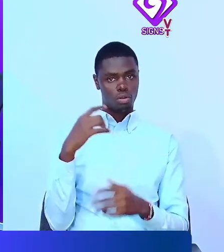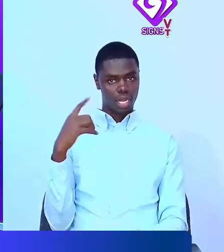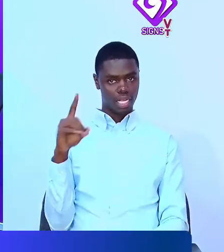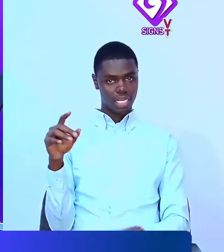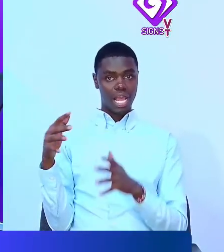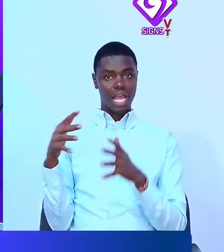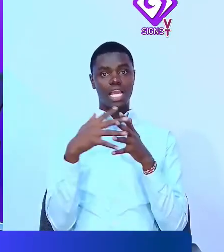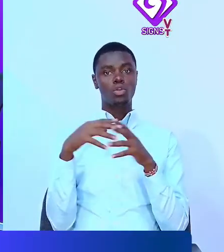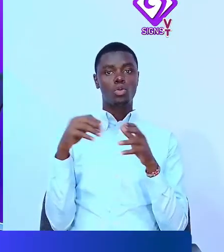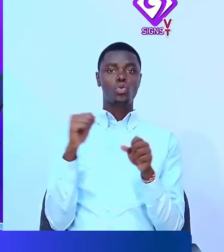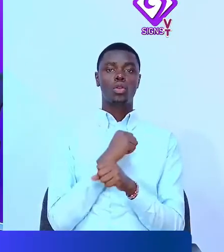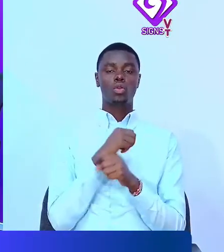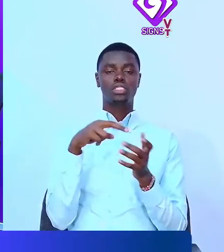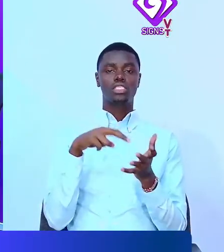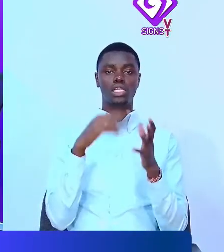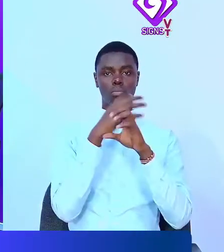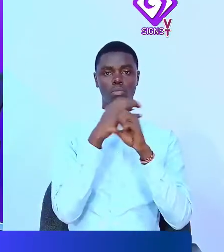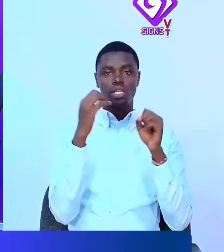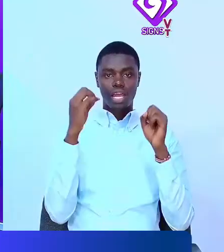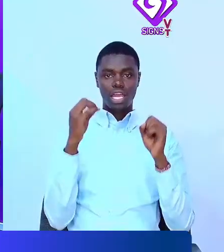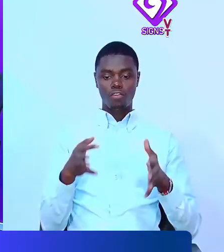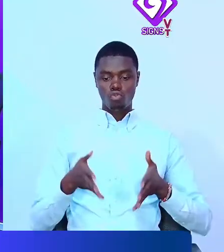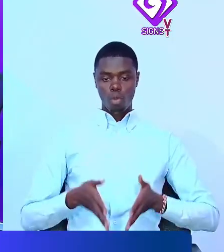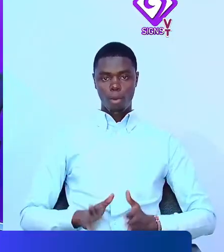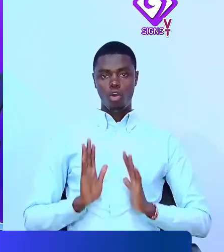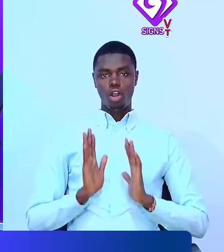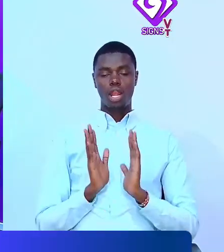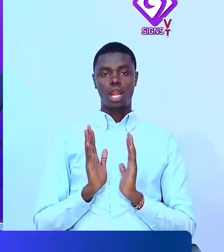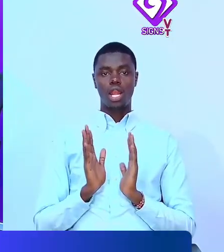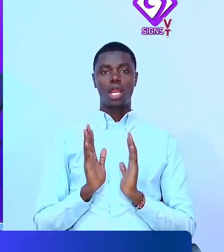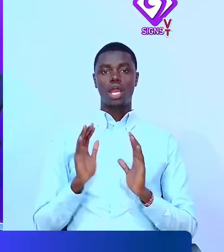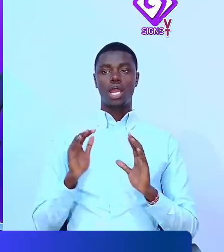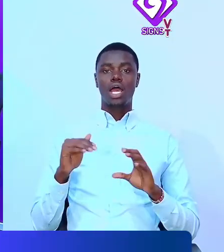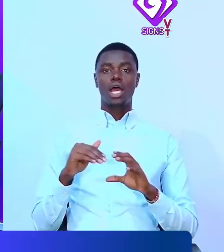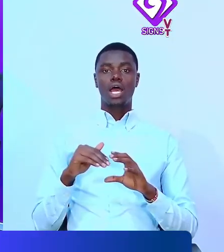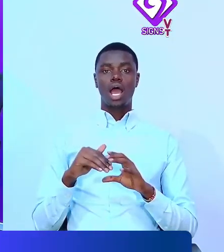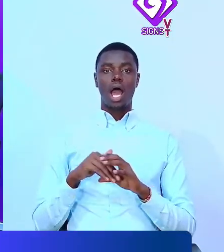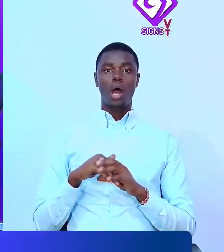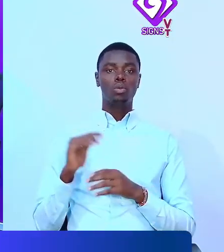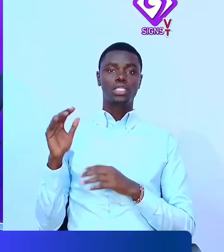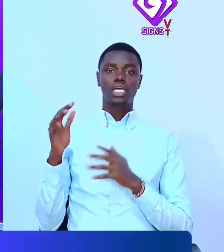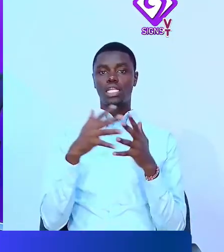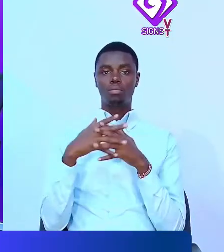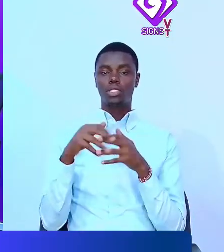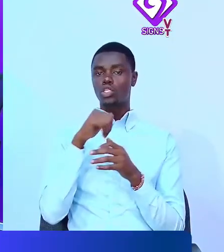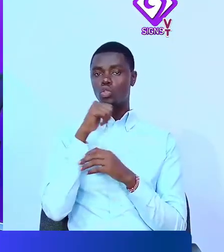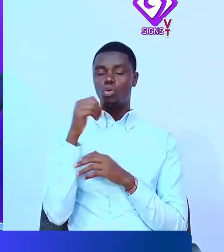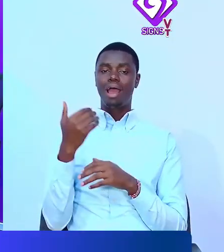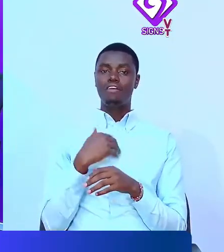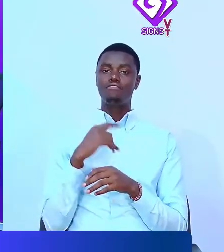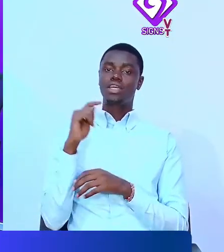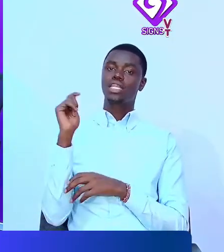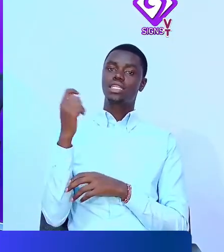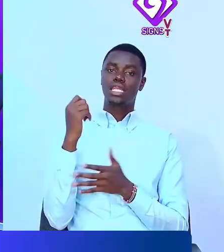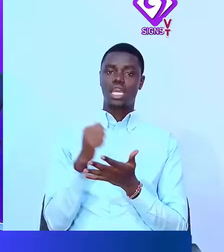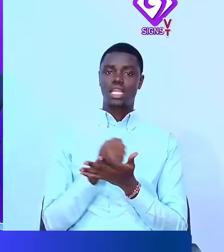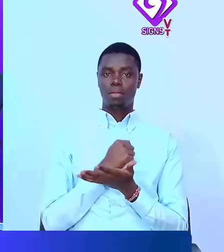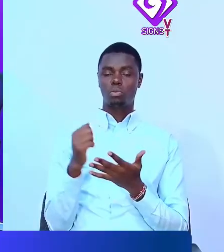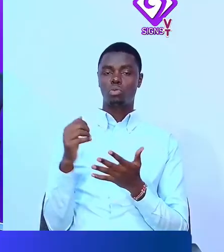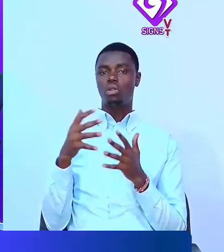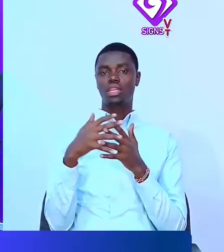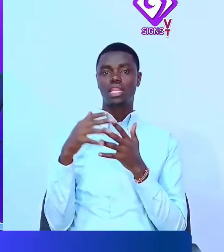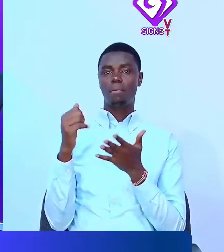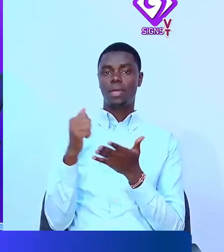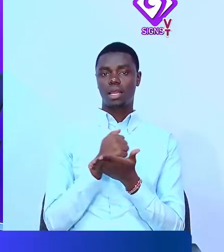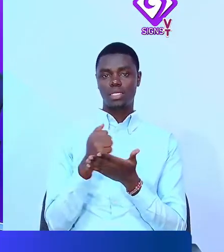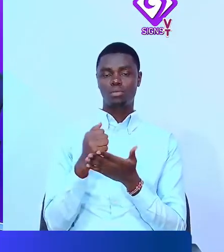US, you cannot run for president if you are born in the US. It's not just having the Kenyan passport, the American passport.